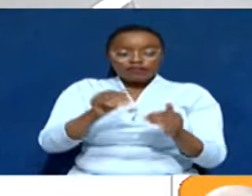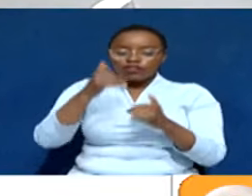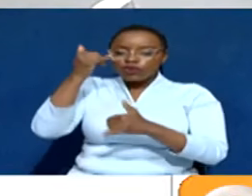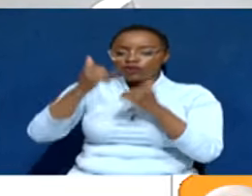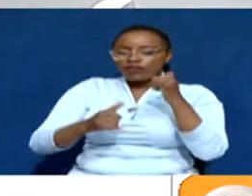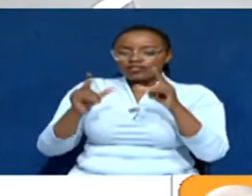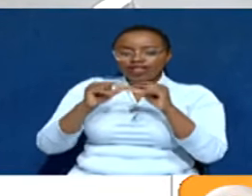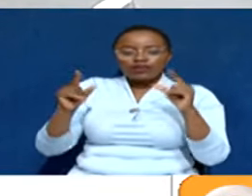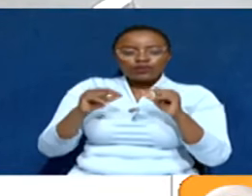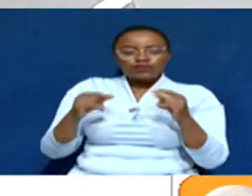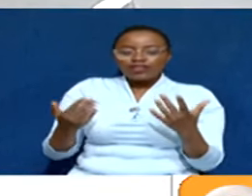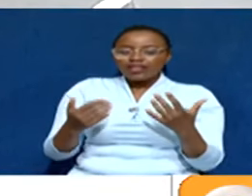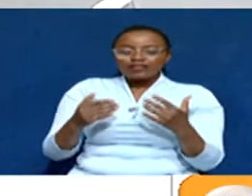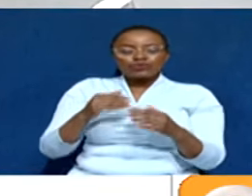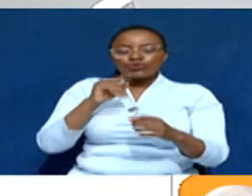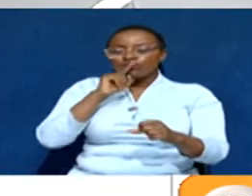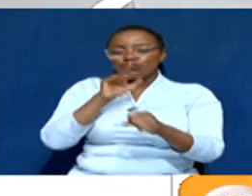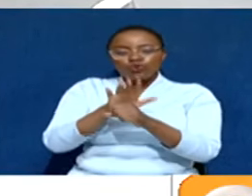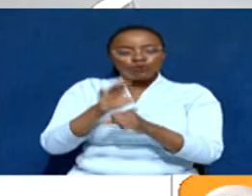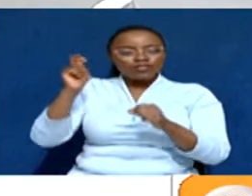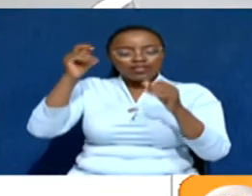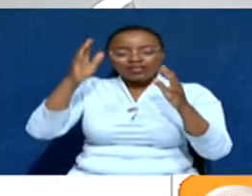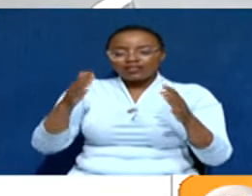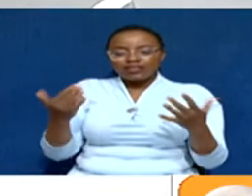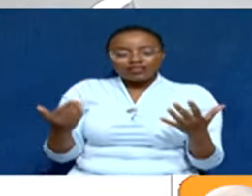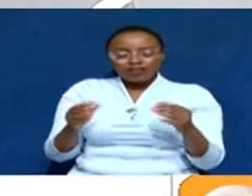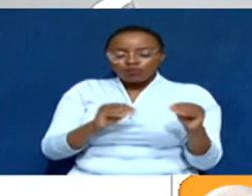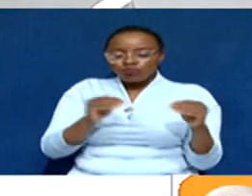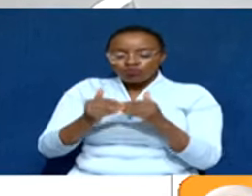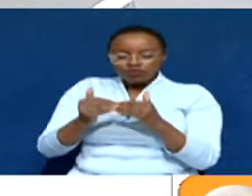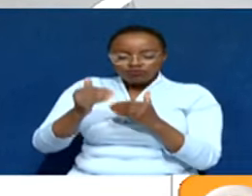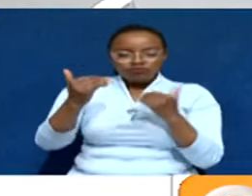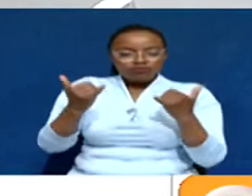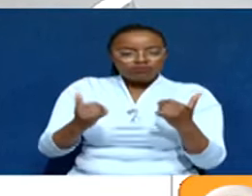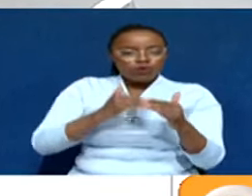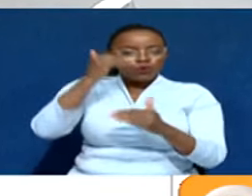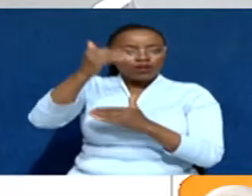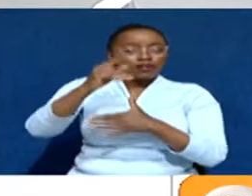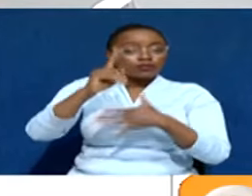last word here. What do you say to reassure Kenyans going forward?